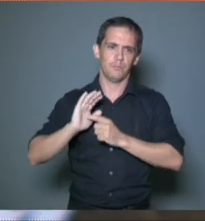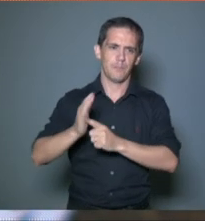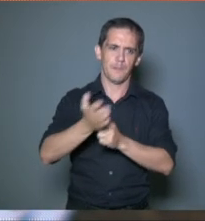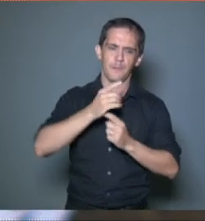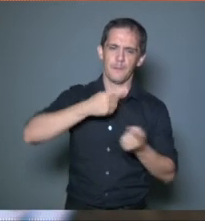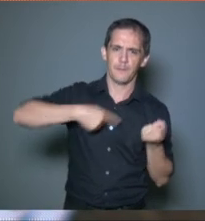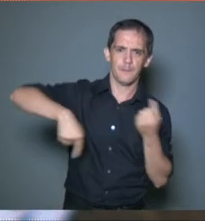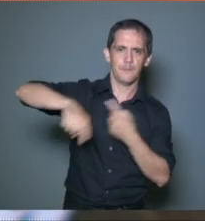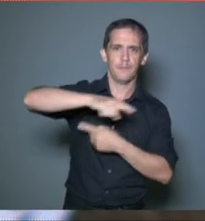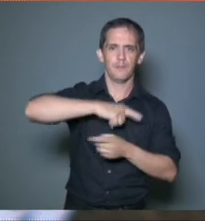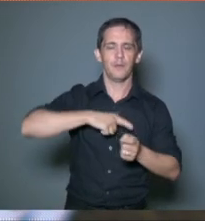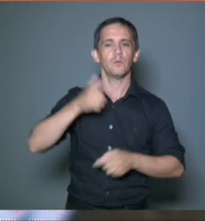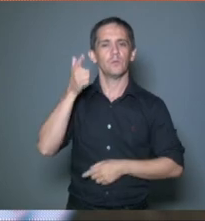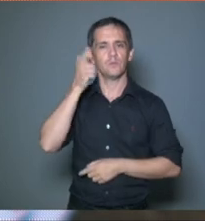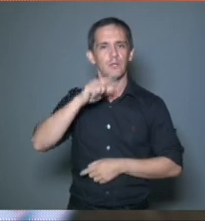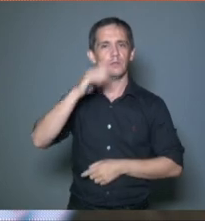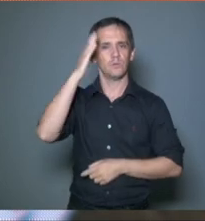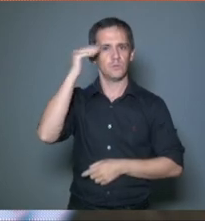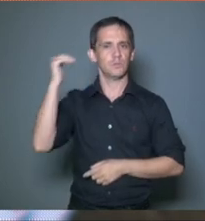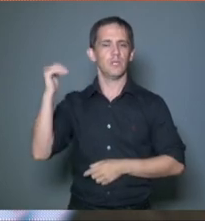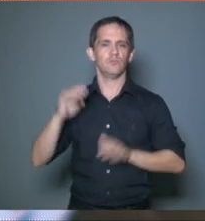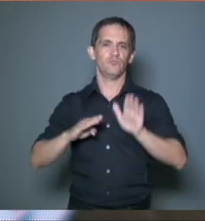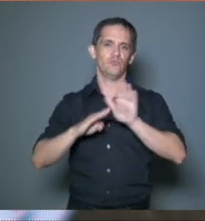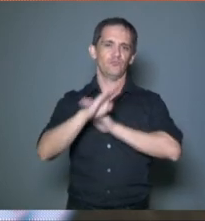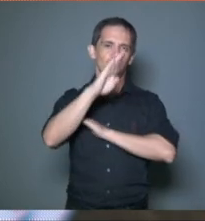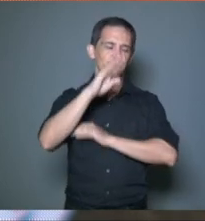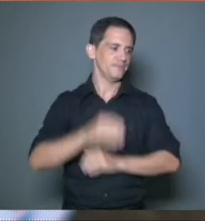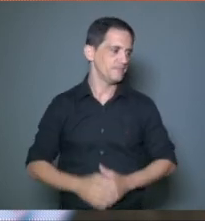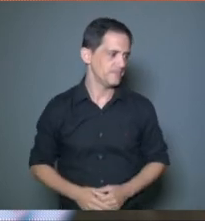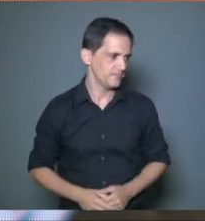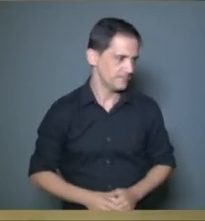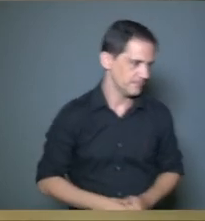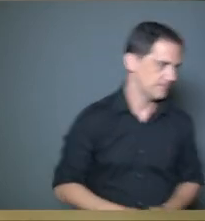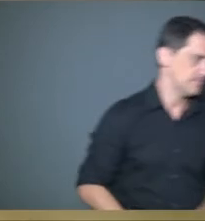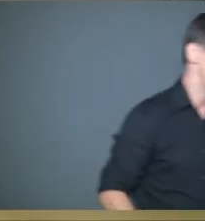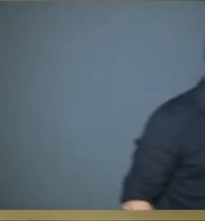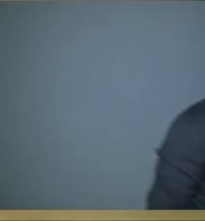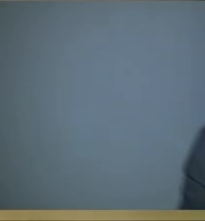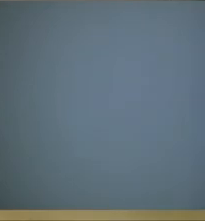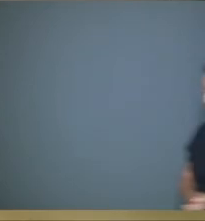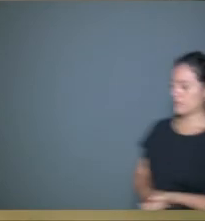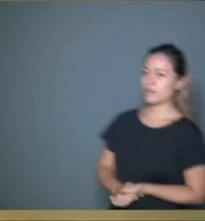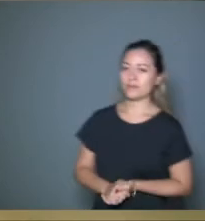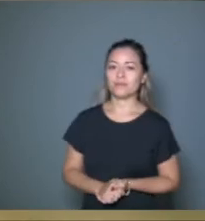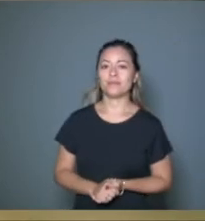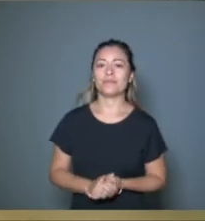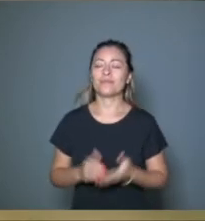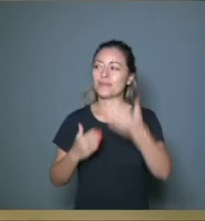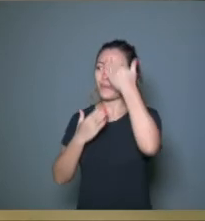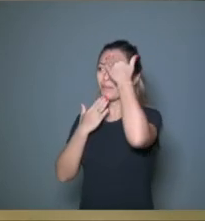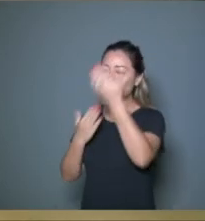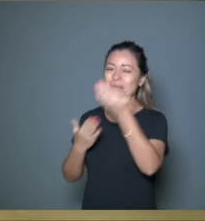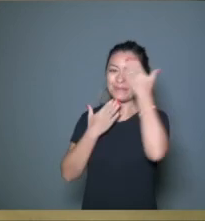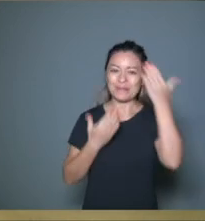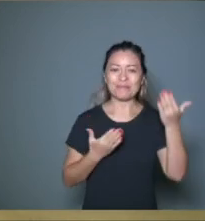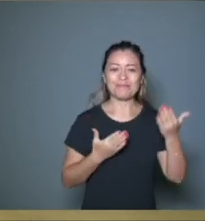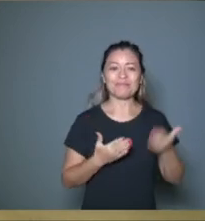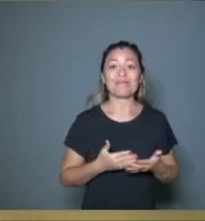So you must have that culture of success to be successful in your operation. Thank you, Pavinato.